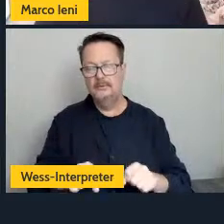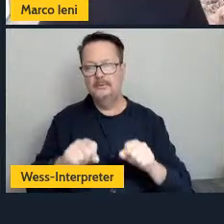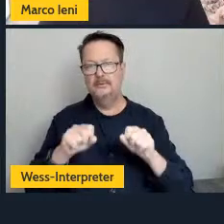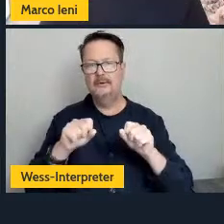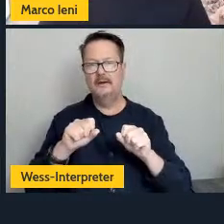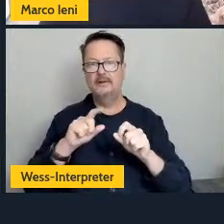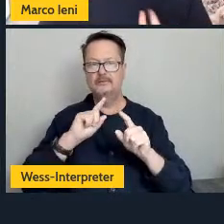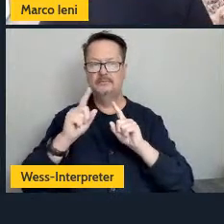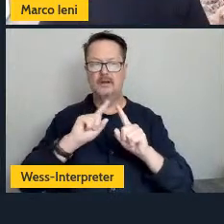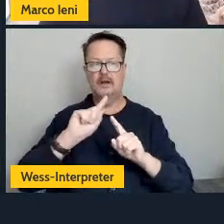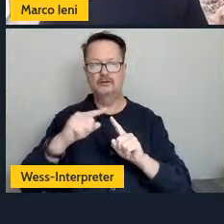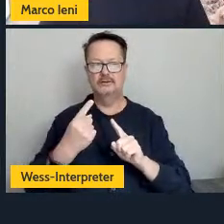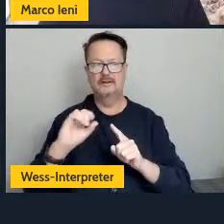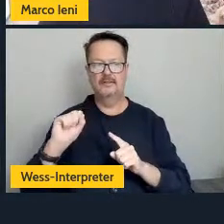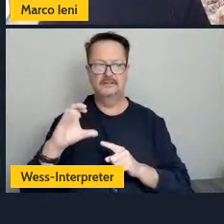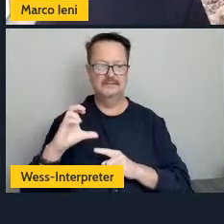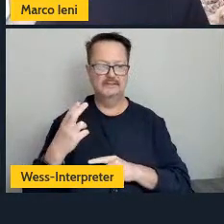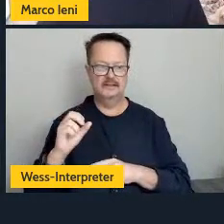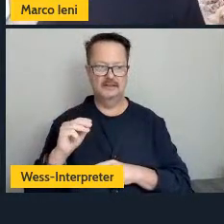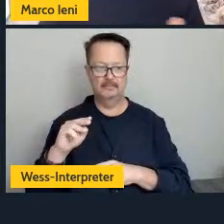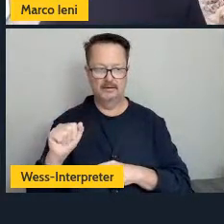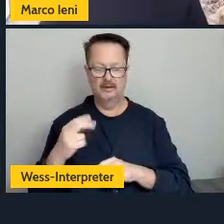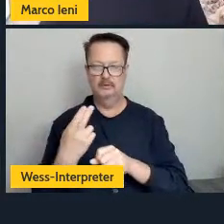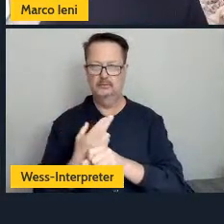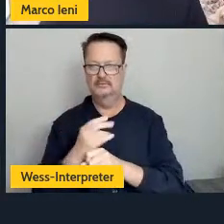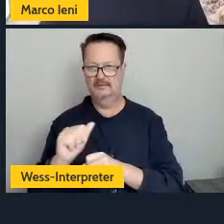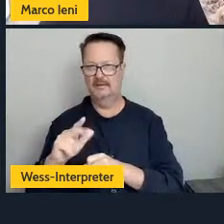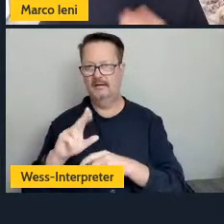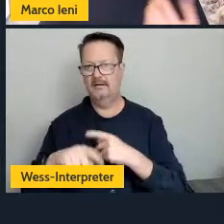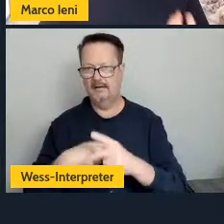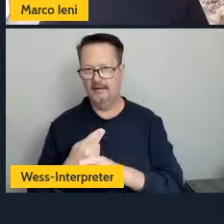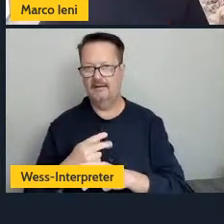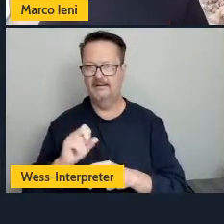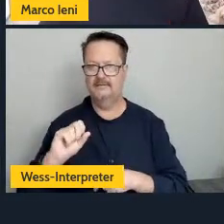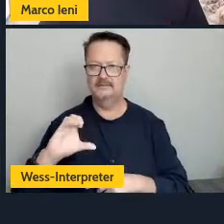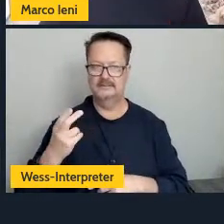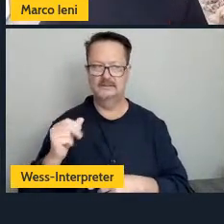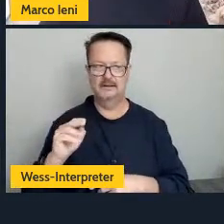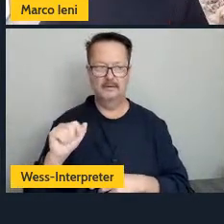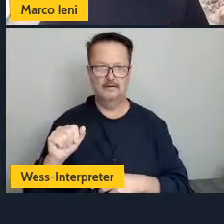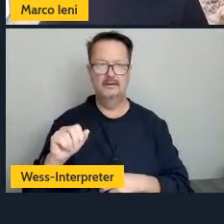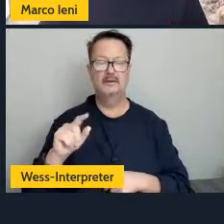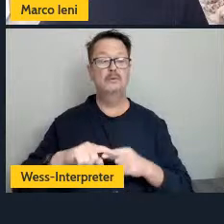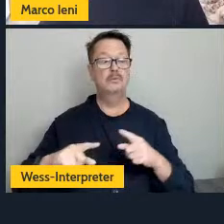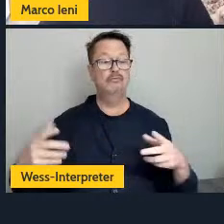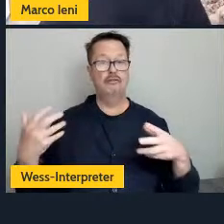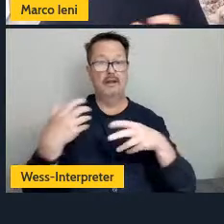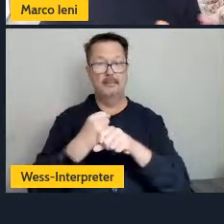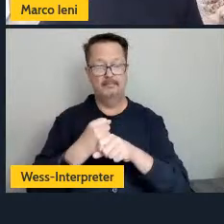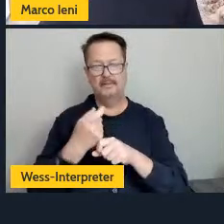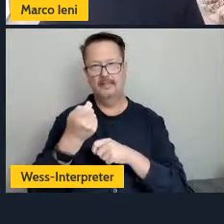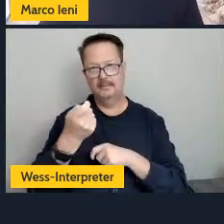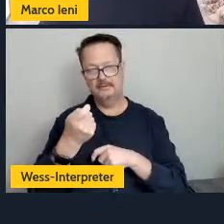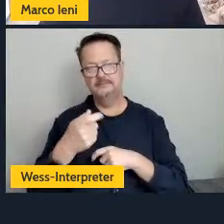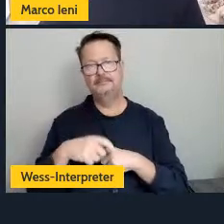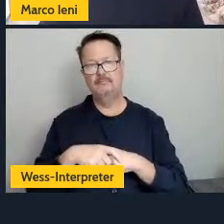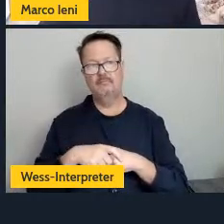the JSON schema, the existing JSON schema. So to wrap up a little bit,